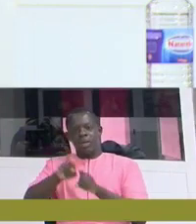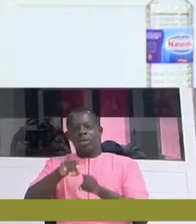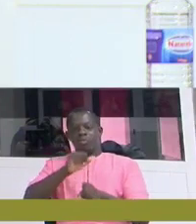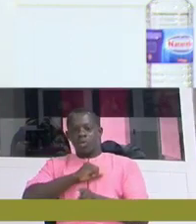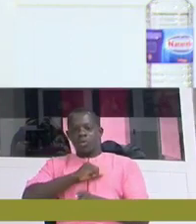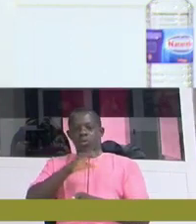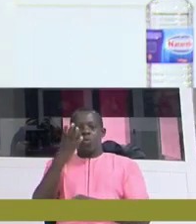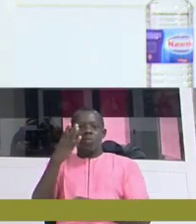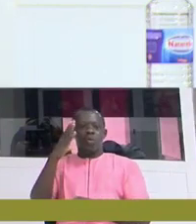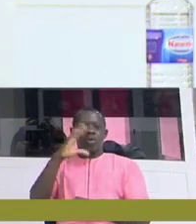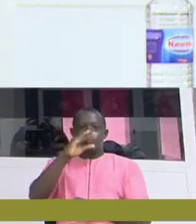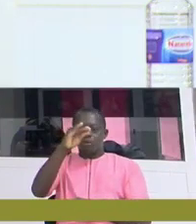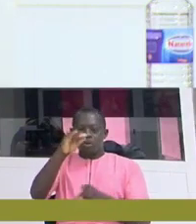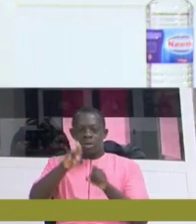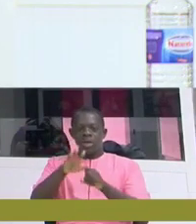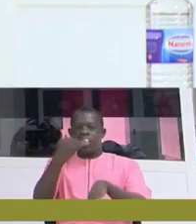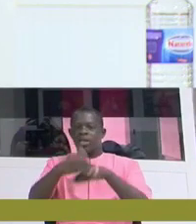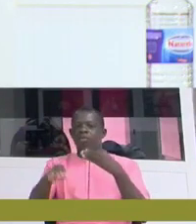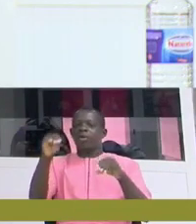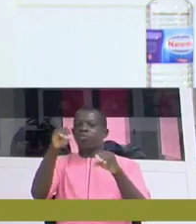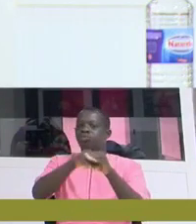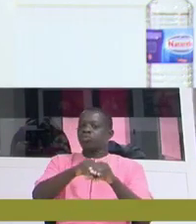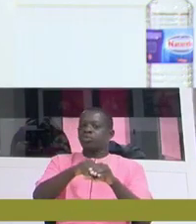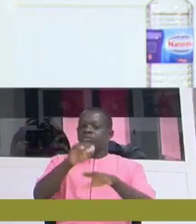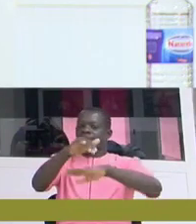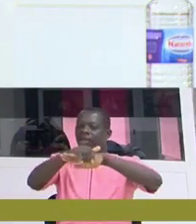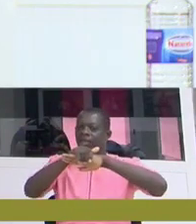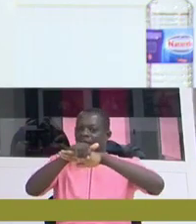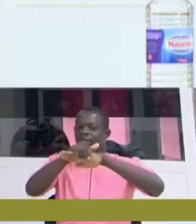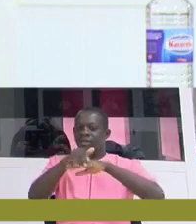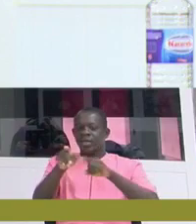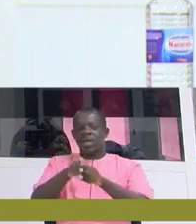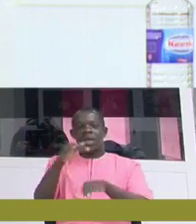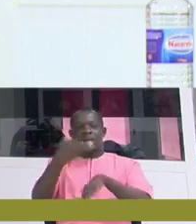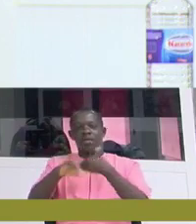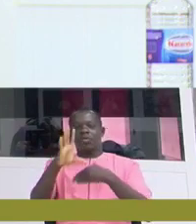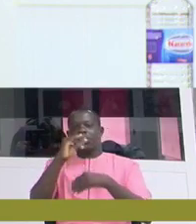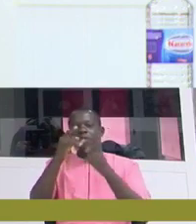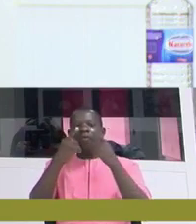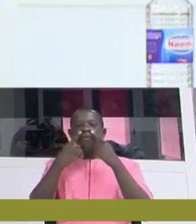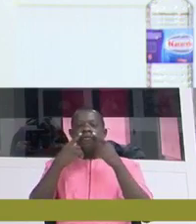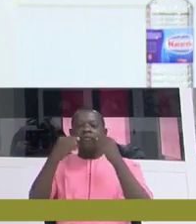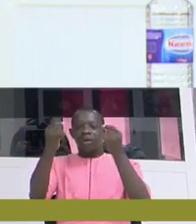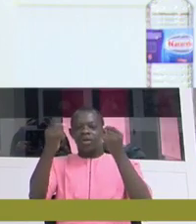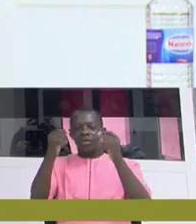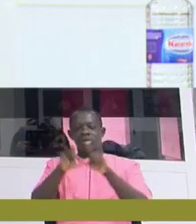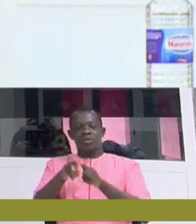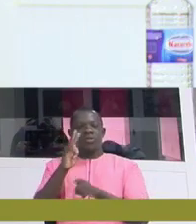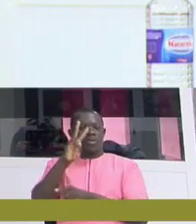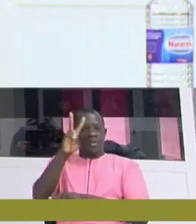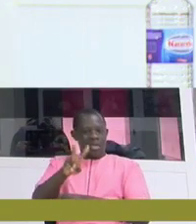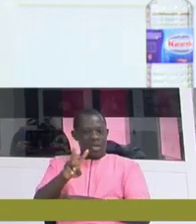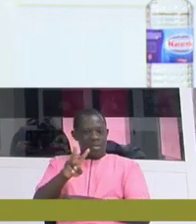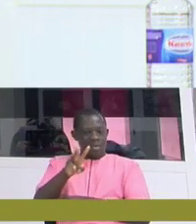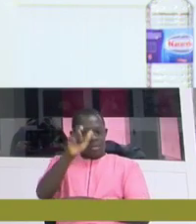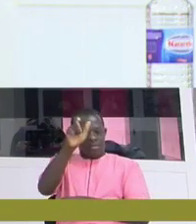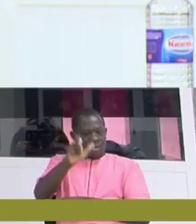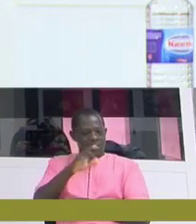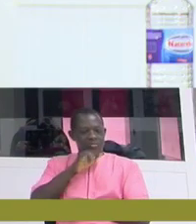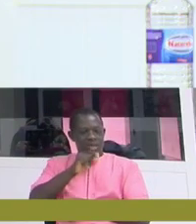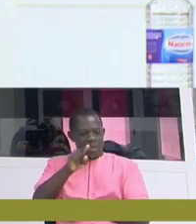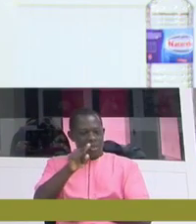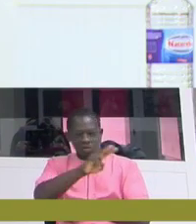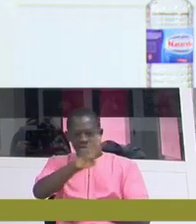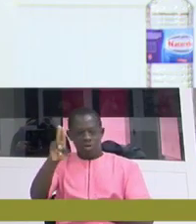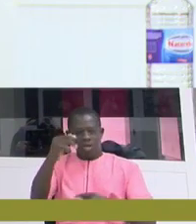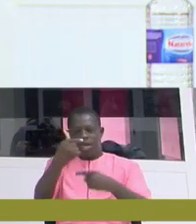bulaje. He doesn't talk. He doesn't speak in English. Bula diamu kono. He speaks in French. Kaya nyibaje le nyimenga Gambian ofangoti. If you look at this man